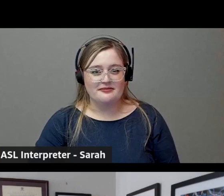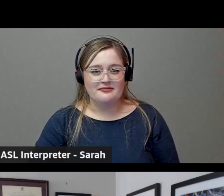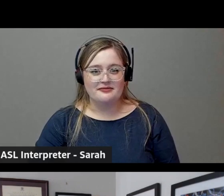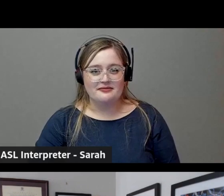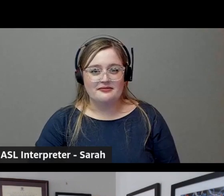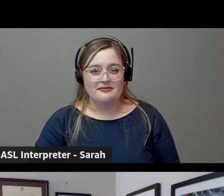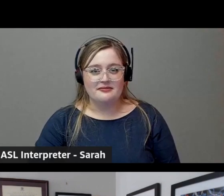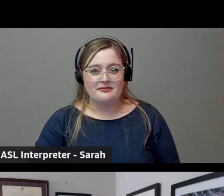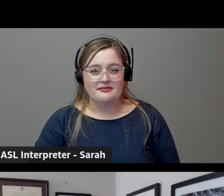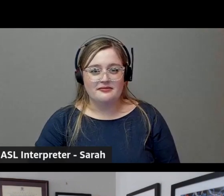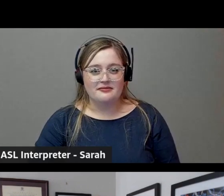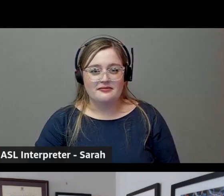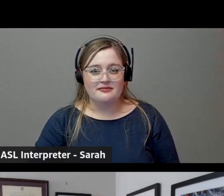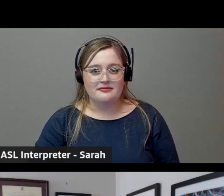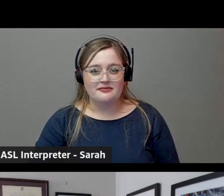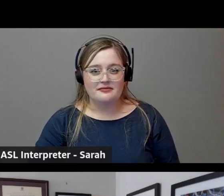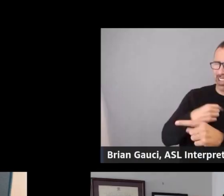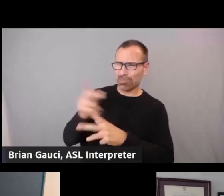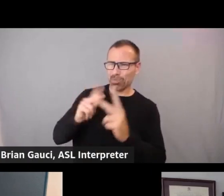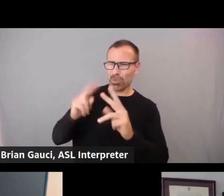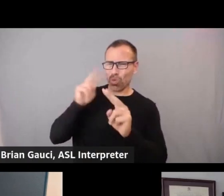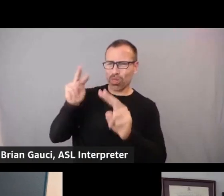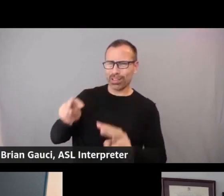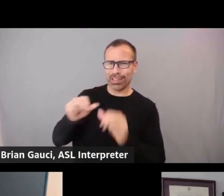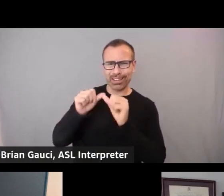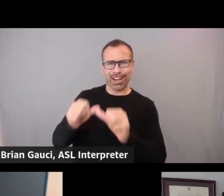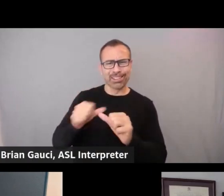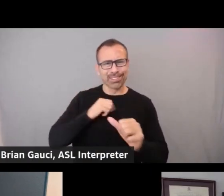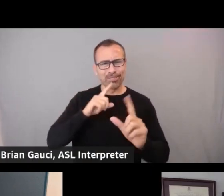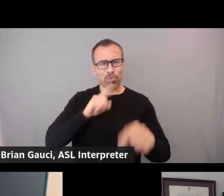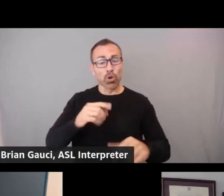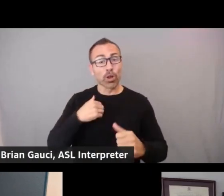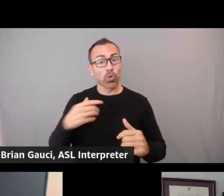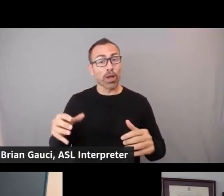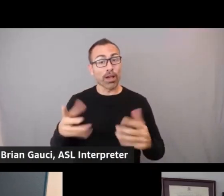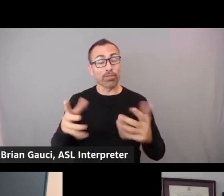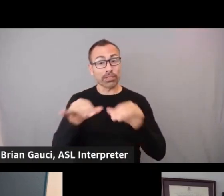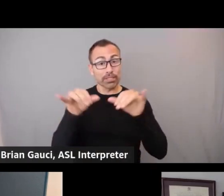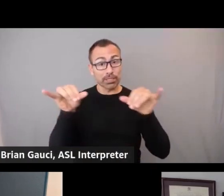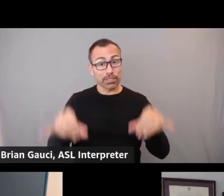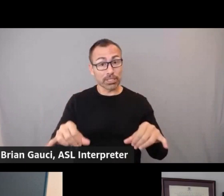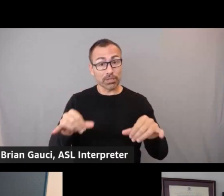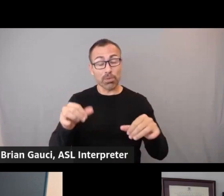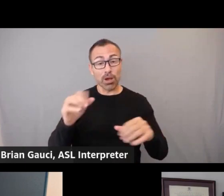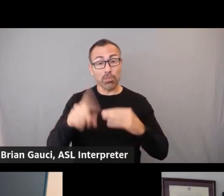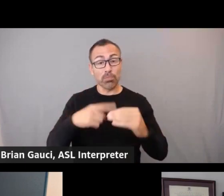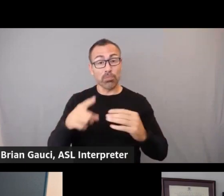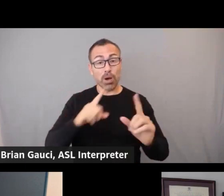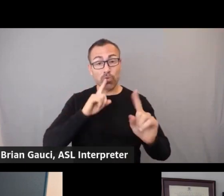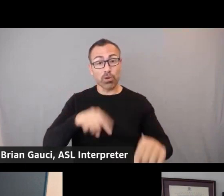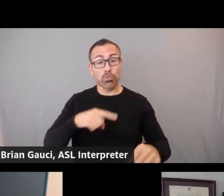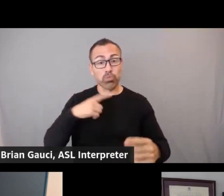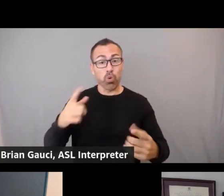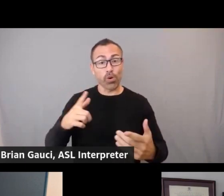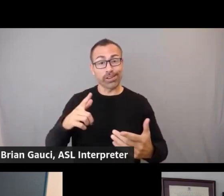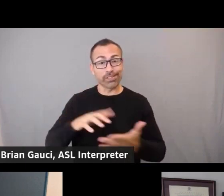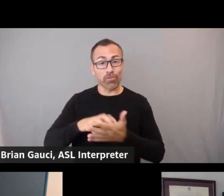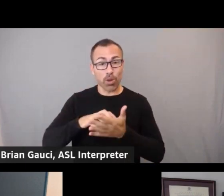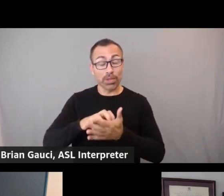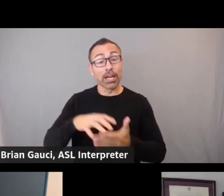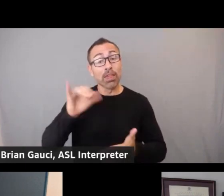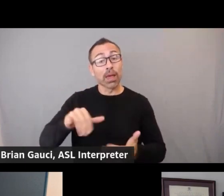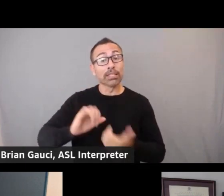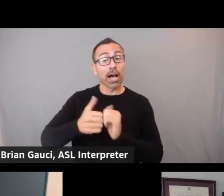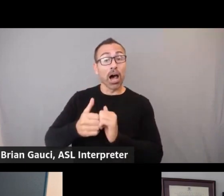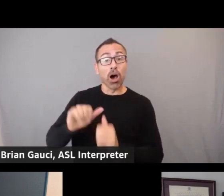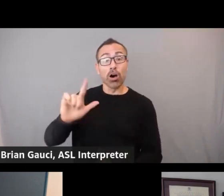and reporting. There's a whole ecosystem out there about reporting vulnerabilities, and this is how Log4Shell got discovered, right? It